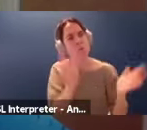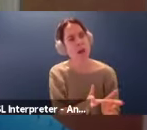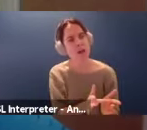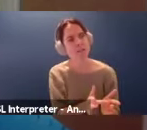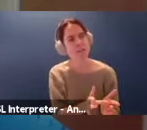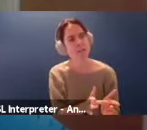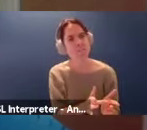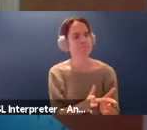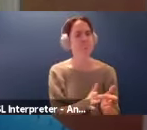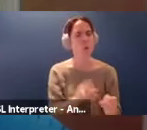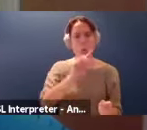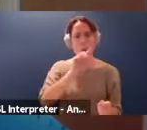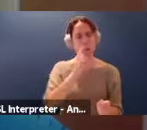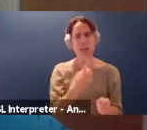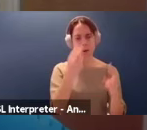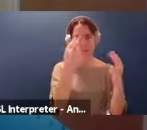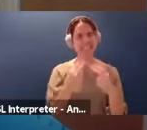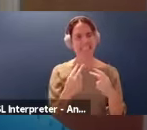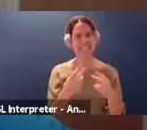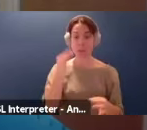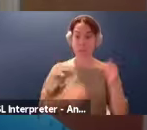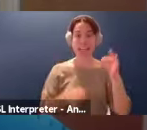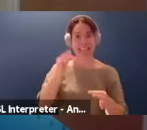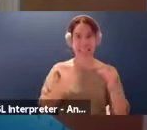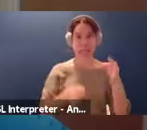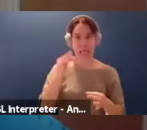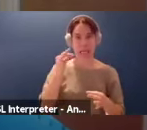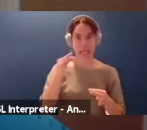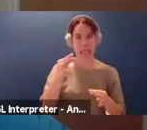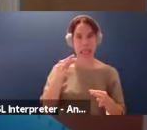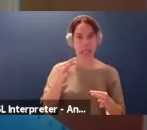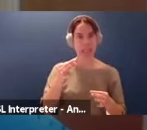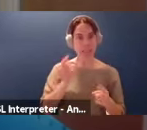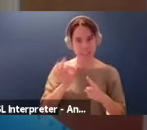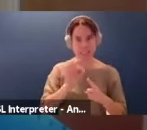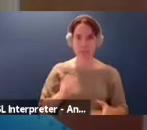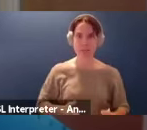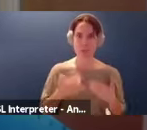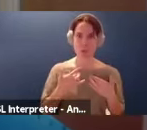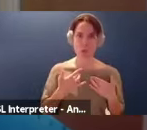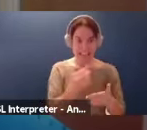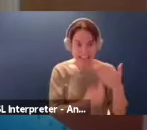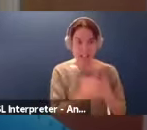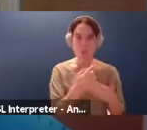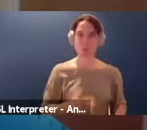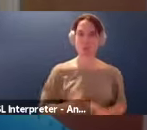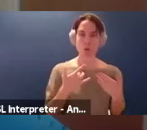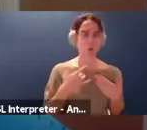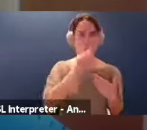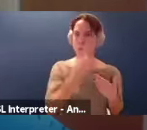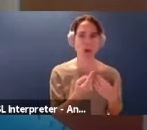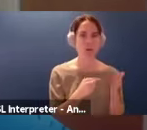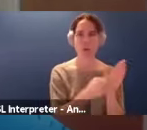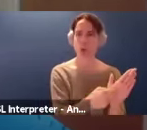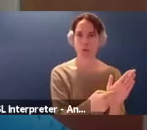seen to be politically biased what bias whatever our own individual views are and this statement certainly gives the impression